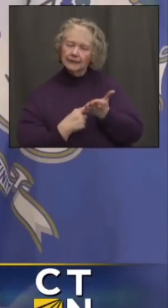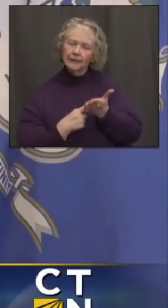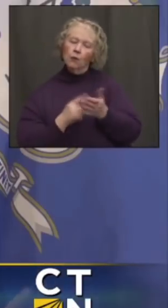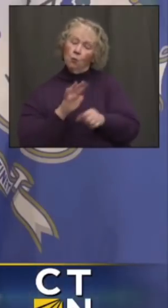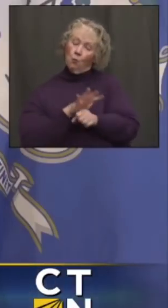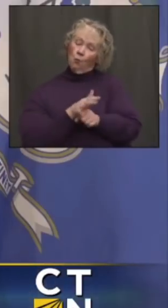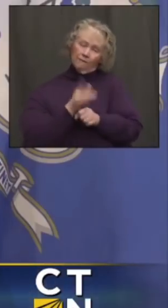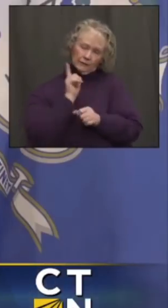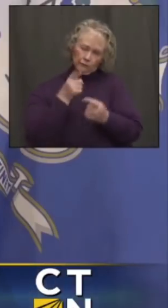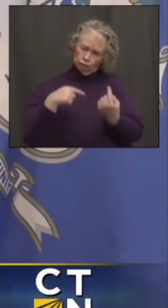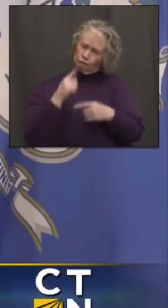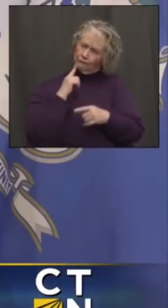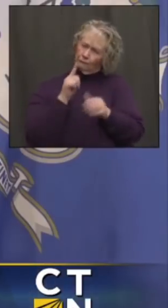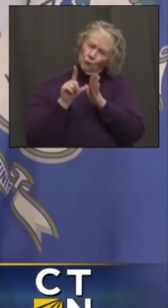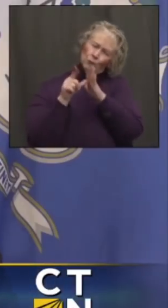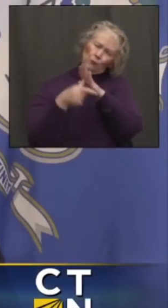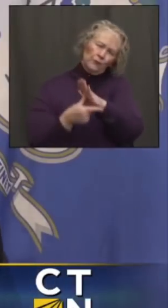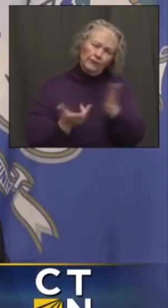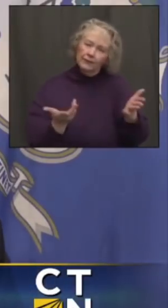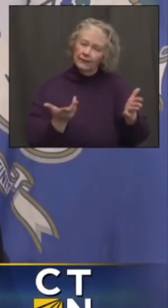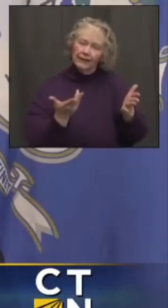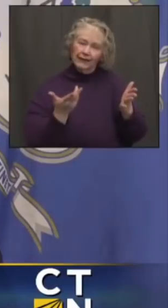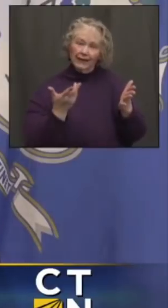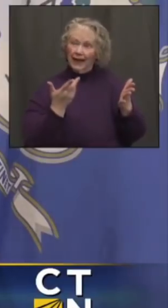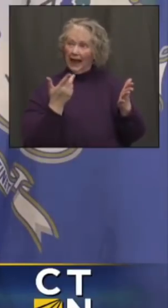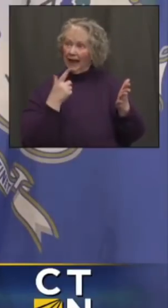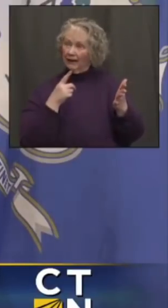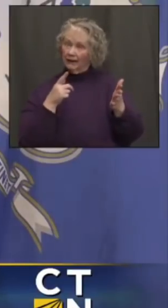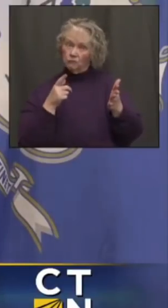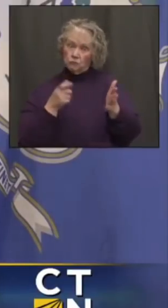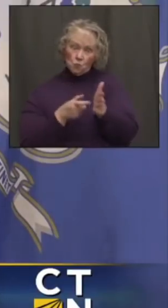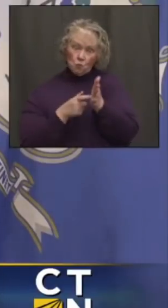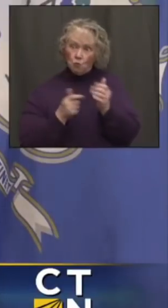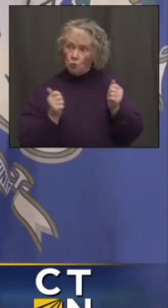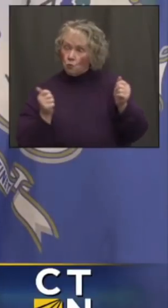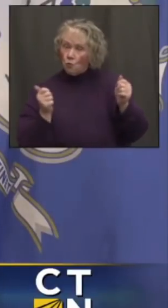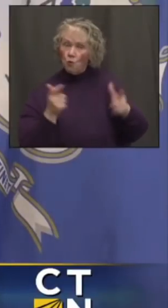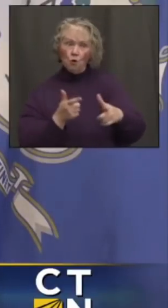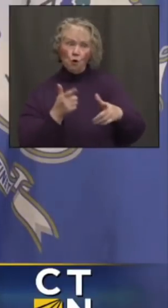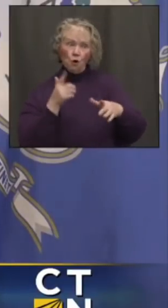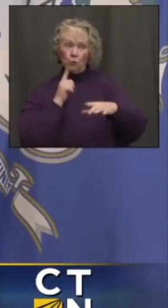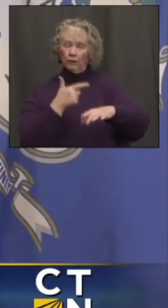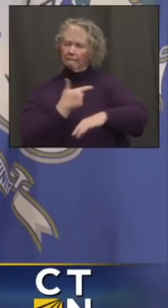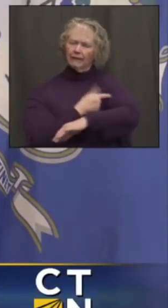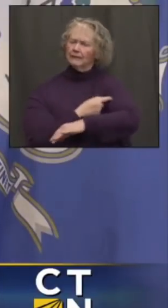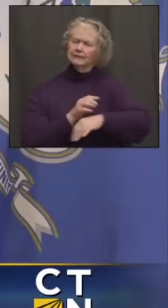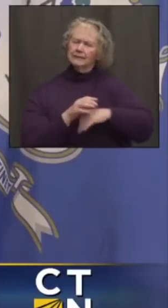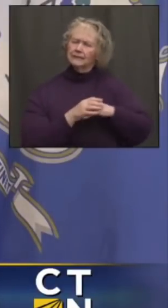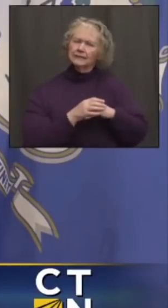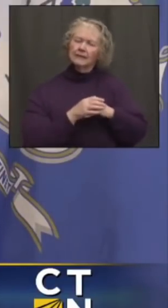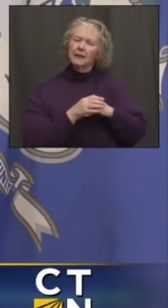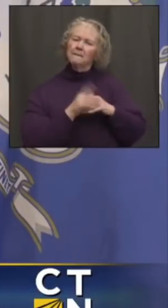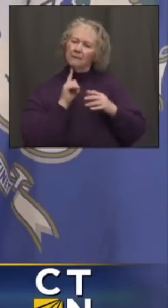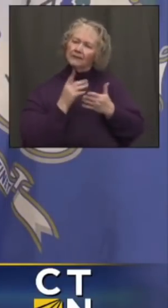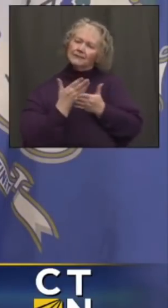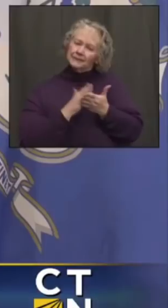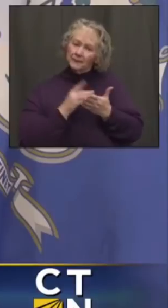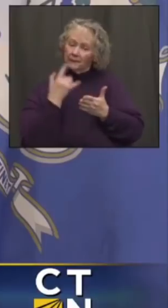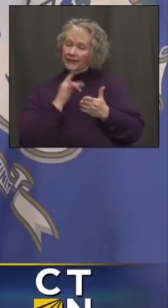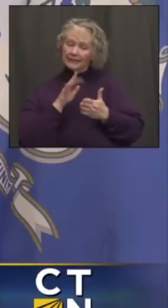is immunocompromised. I think it makes all the sense in the world, Hugh, whether we have to do that by mandate or the districts decide to